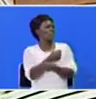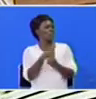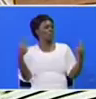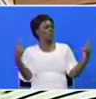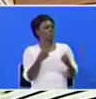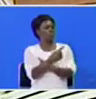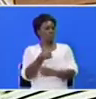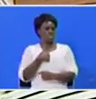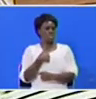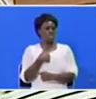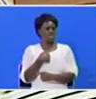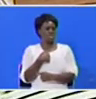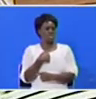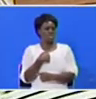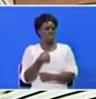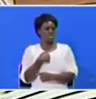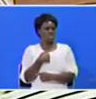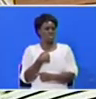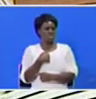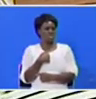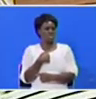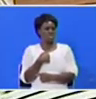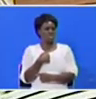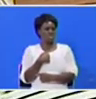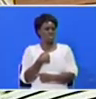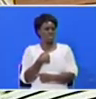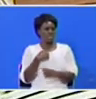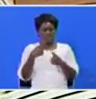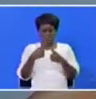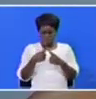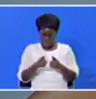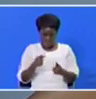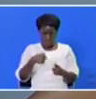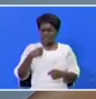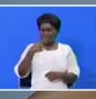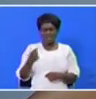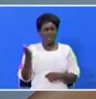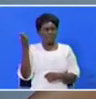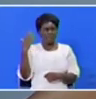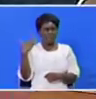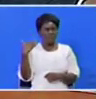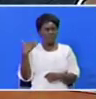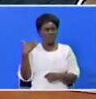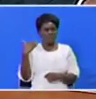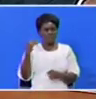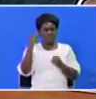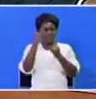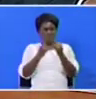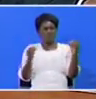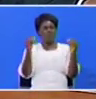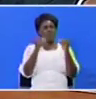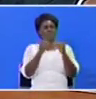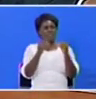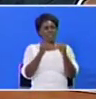I say unless whoever told him was here. And, all right. But as I indicated earlier, at the end of the meeting, there